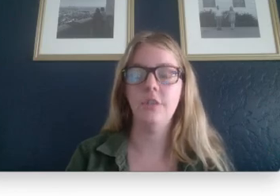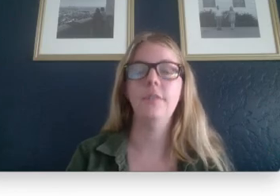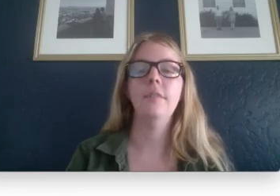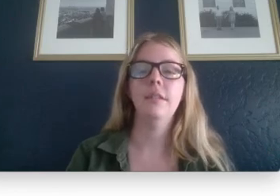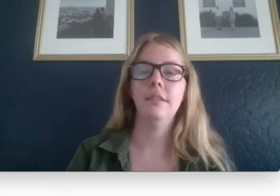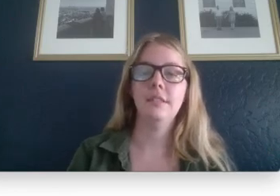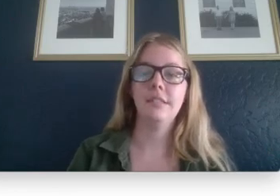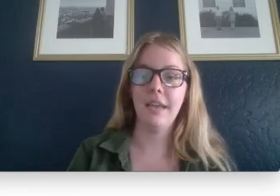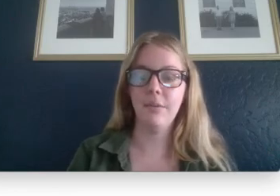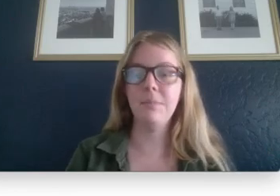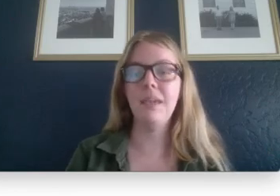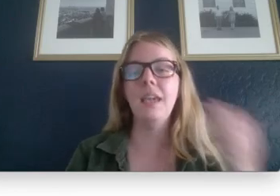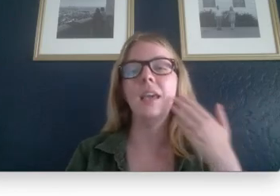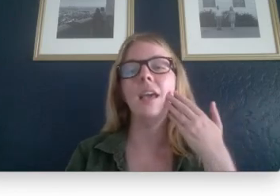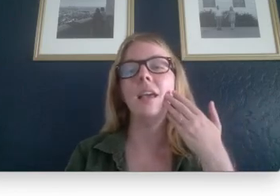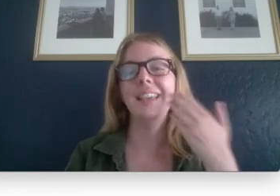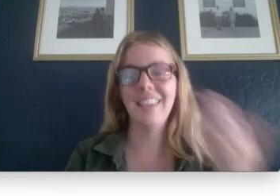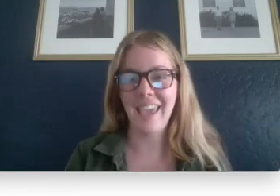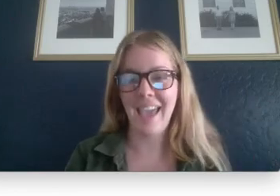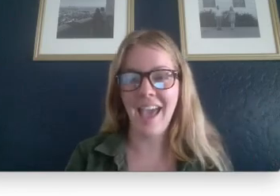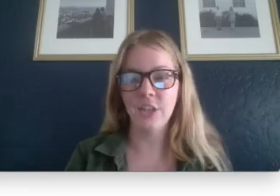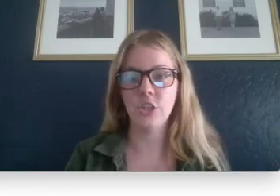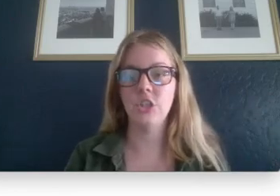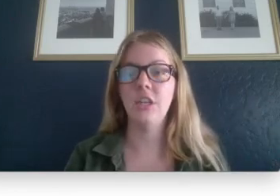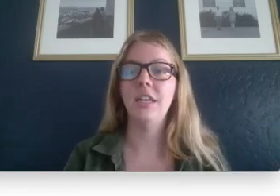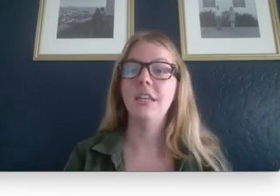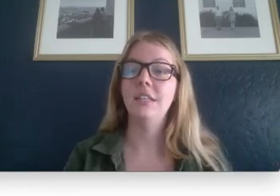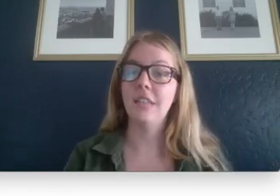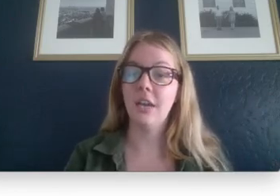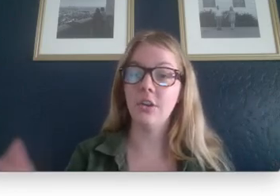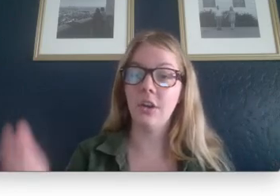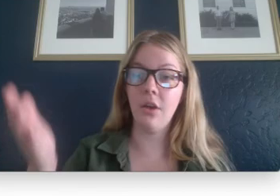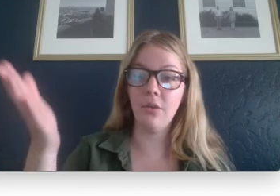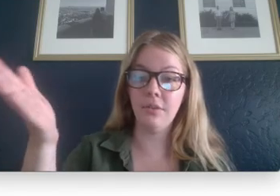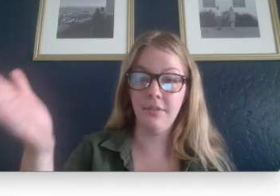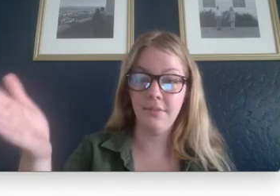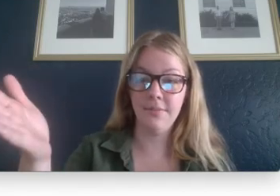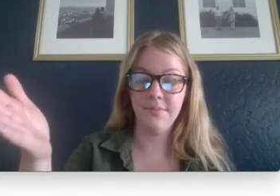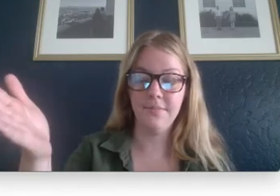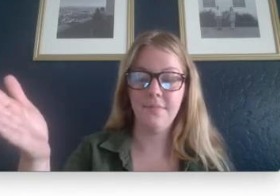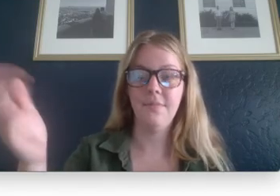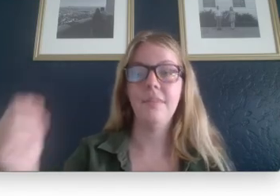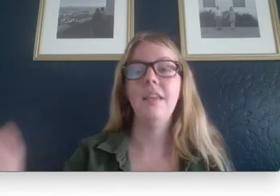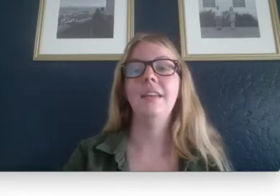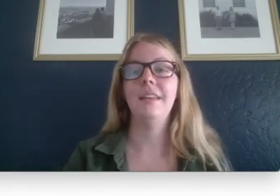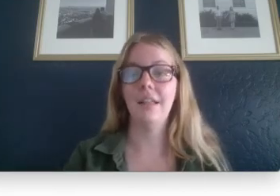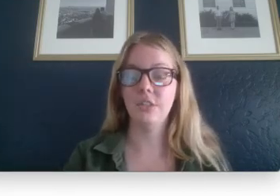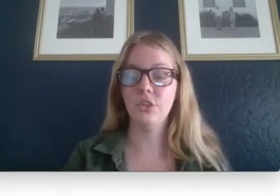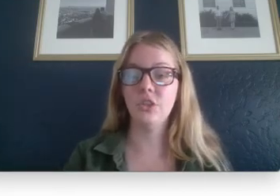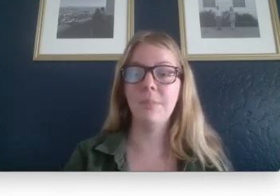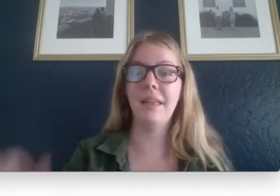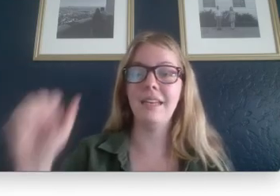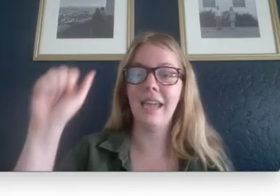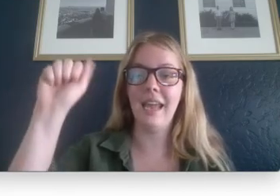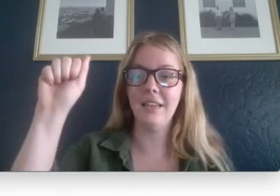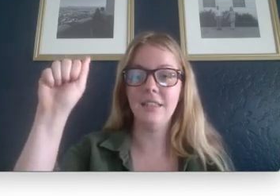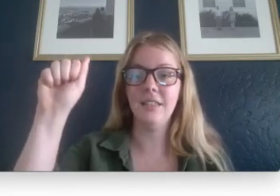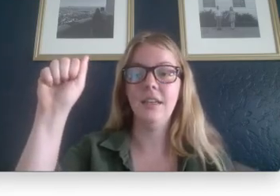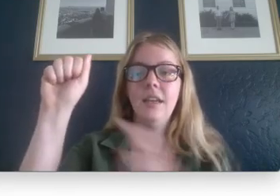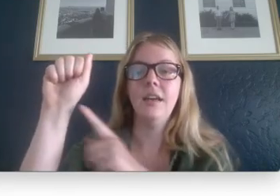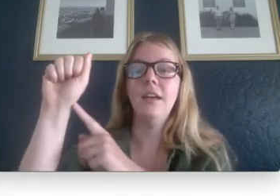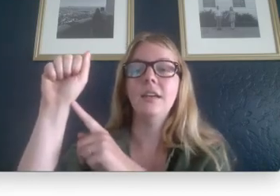cash. Say it with me. Cash. Say it on your own. Now let's use our blending